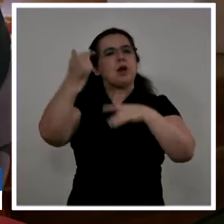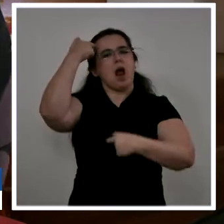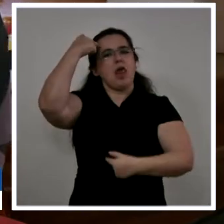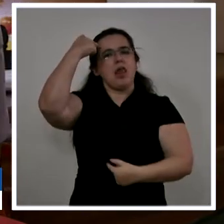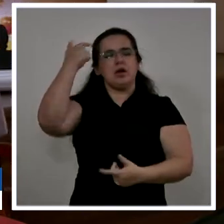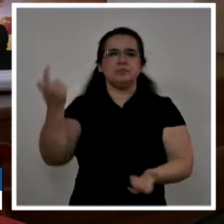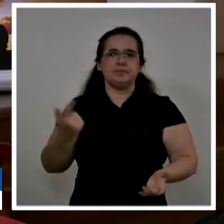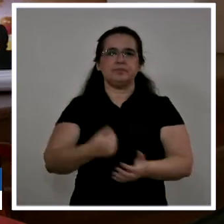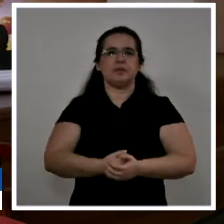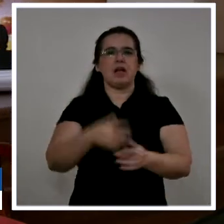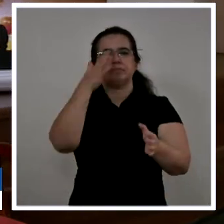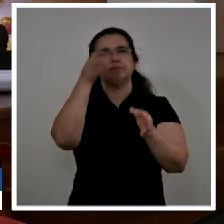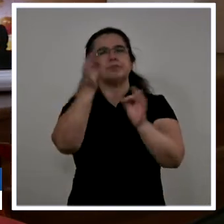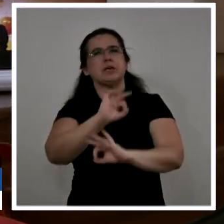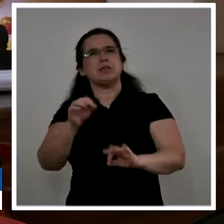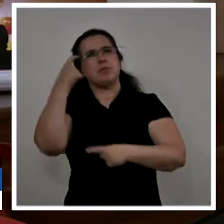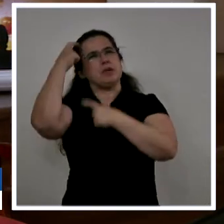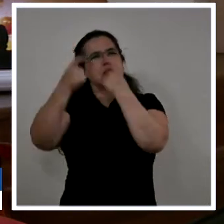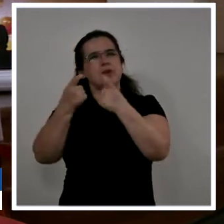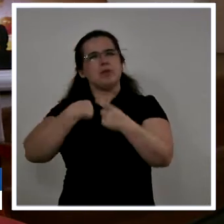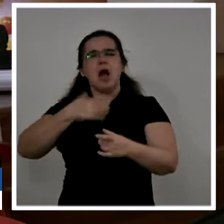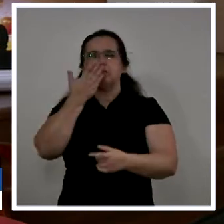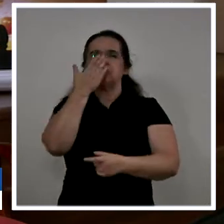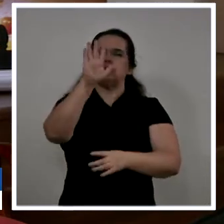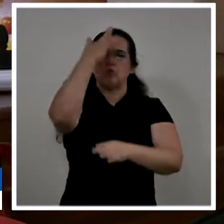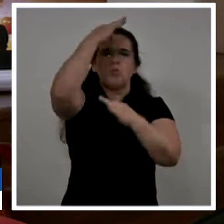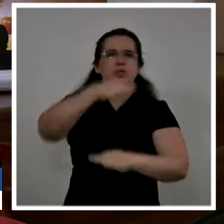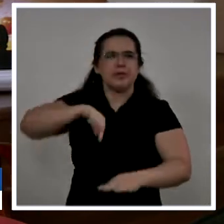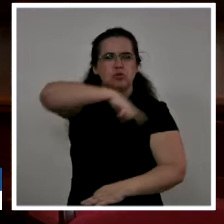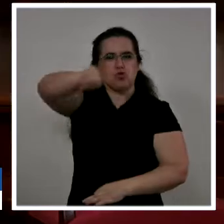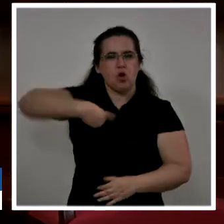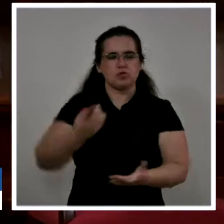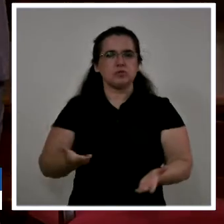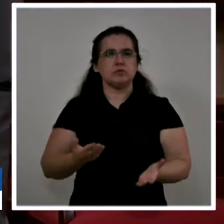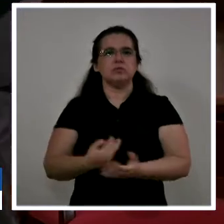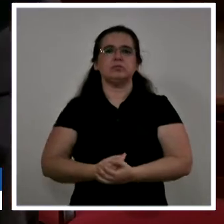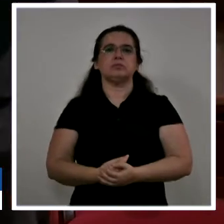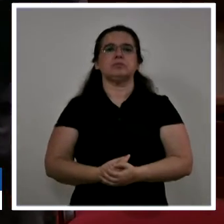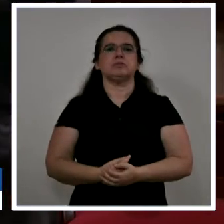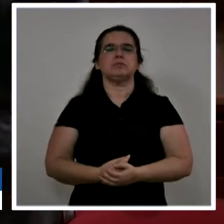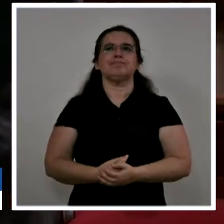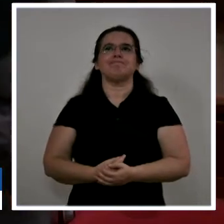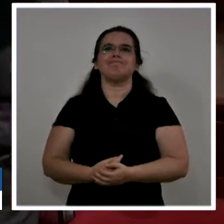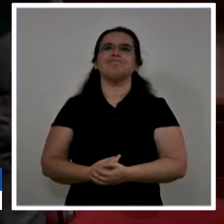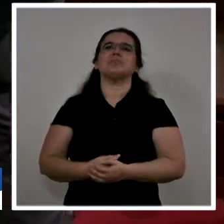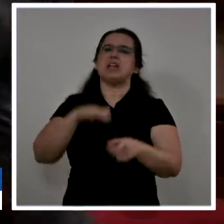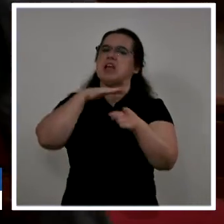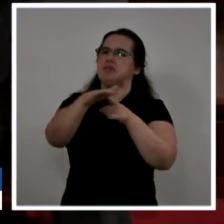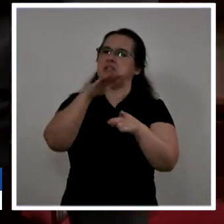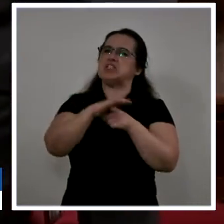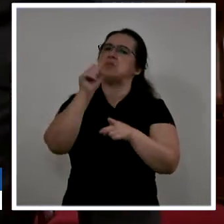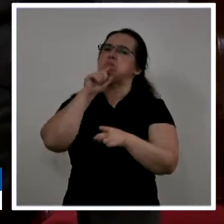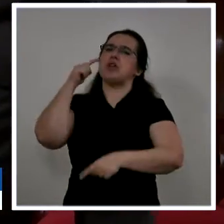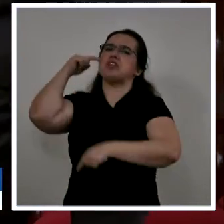é extraordinário e incrível pensar que a forma como nós nos comportamos can have influences down through generations, pode estar a ser influenciada por